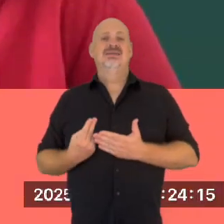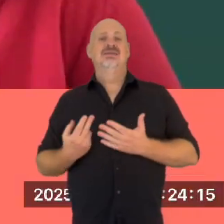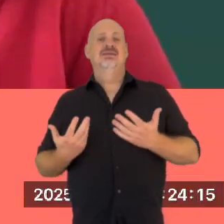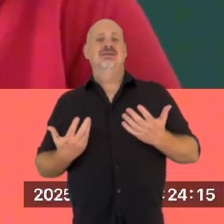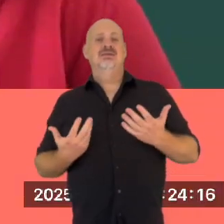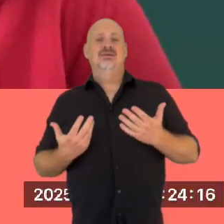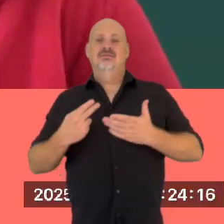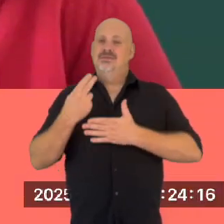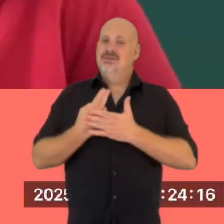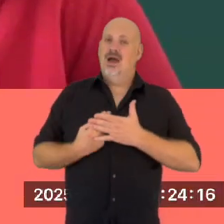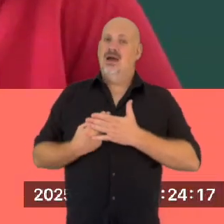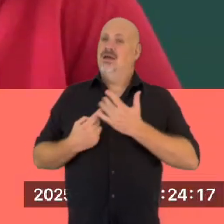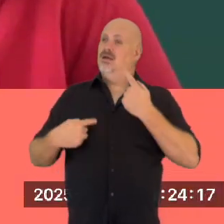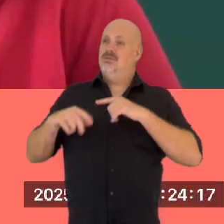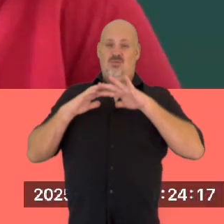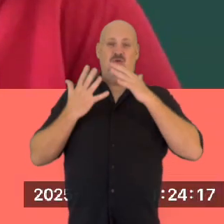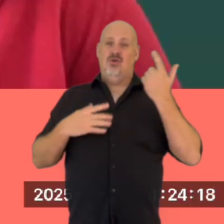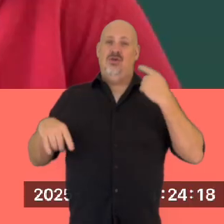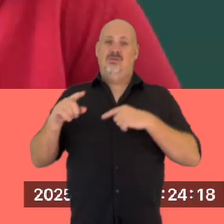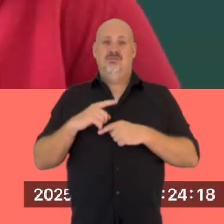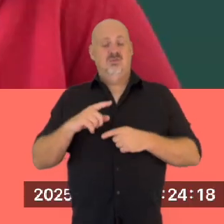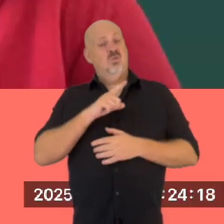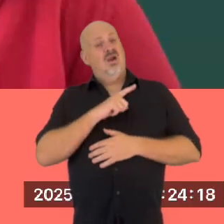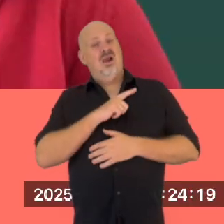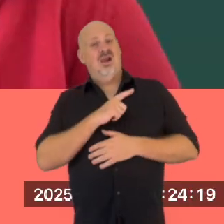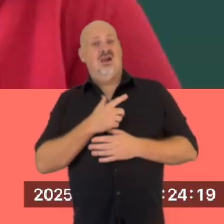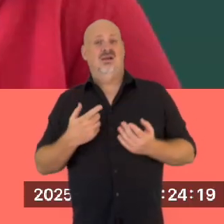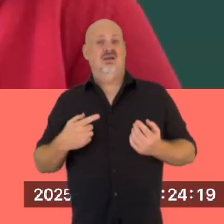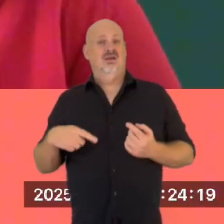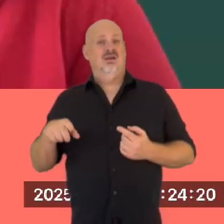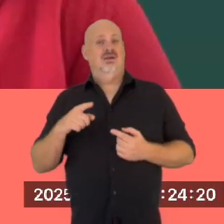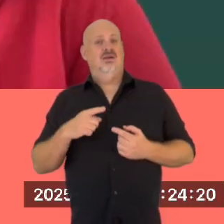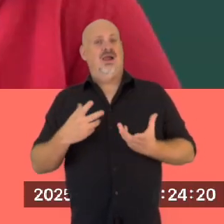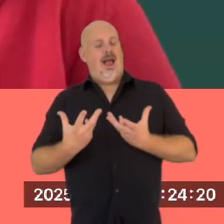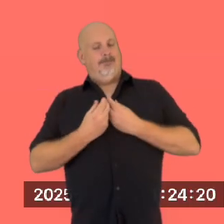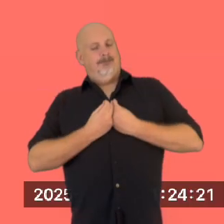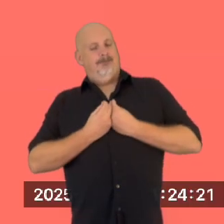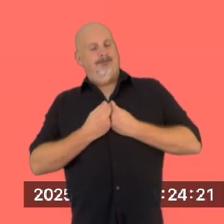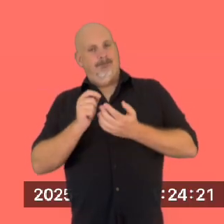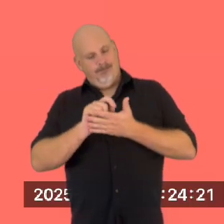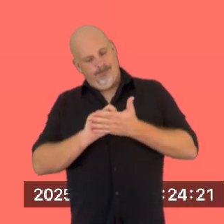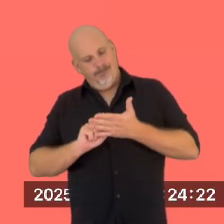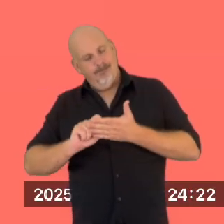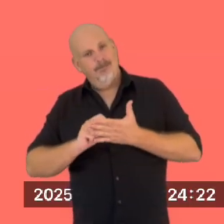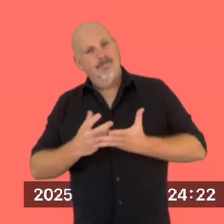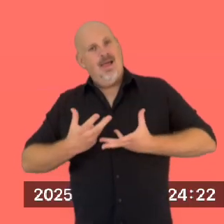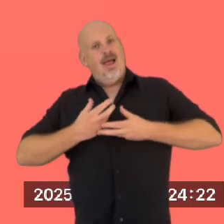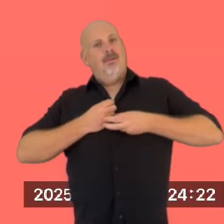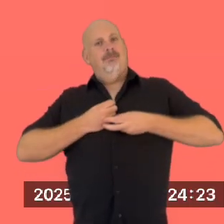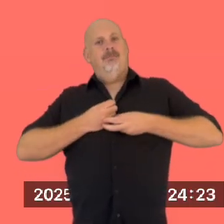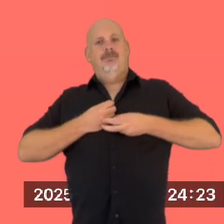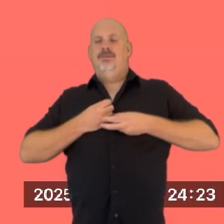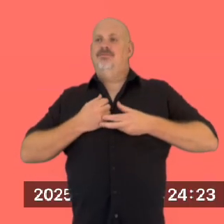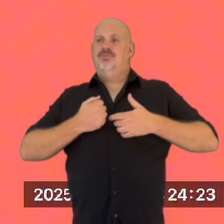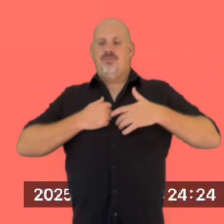why an awful lot of artists and designers do the world that they do, because it helps them.